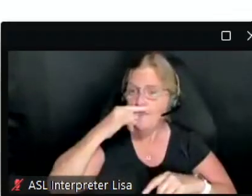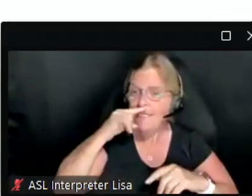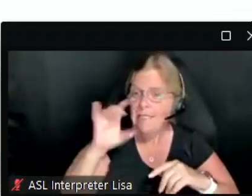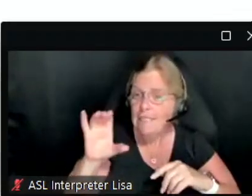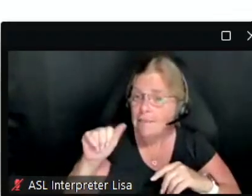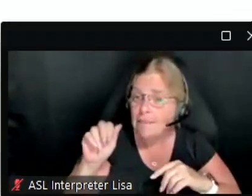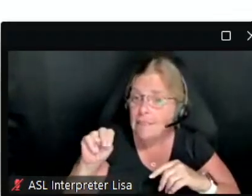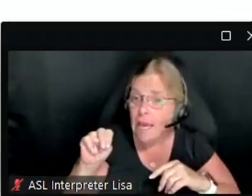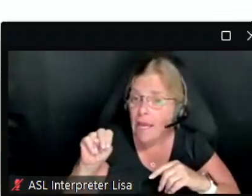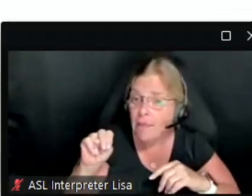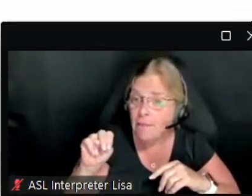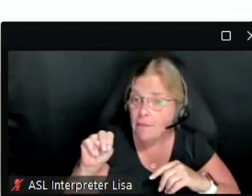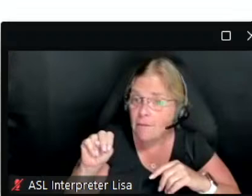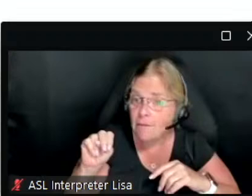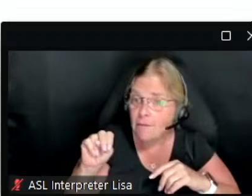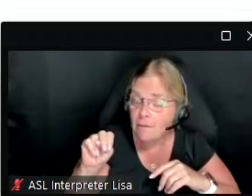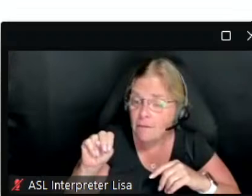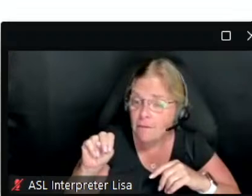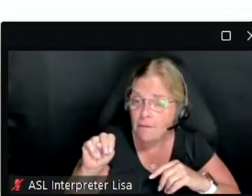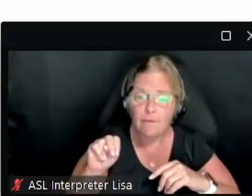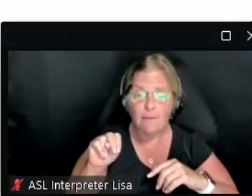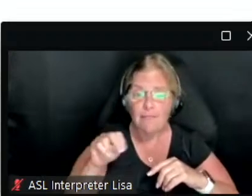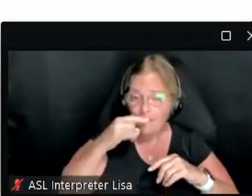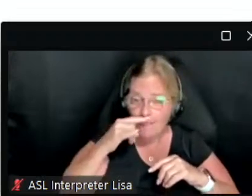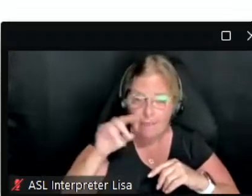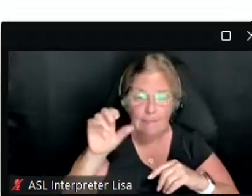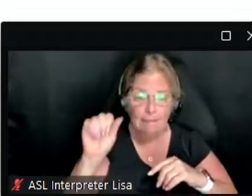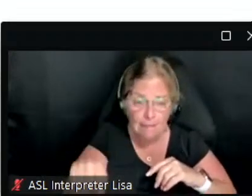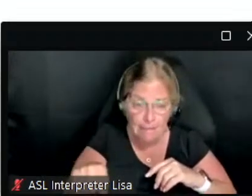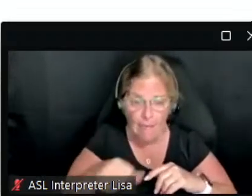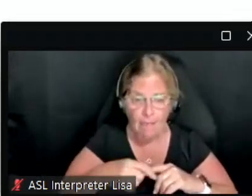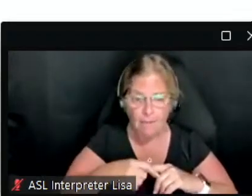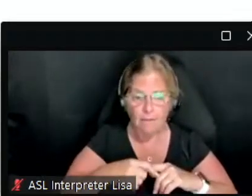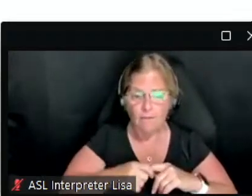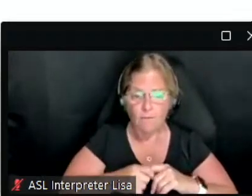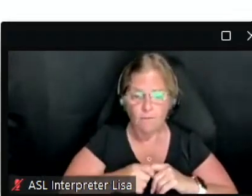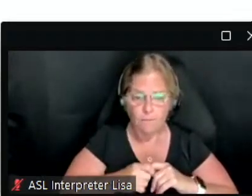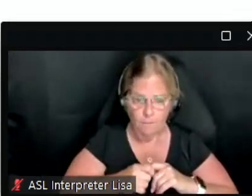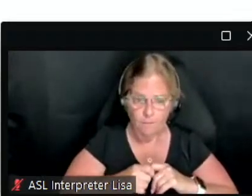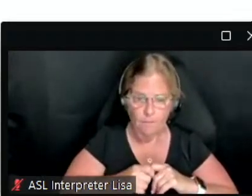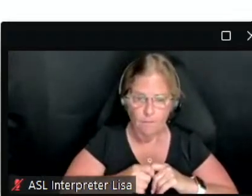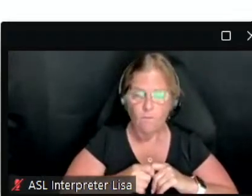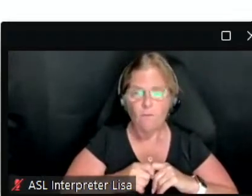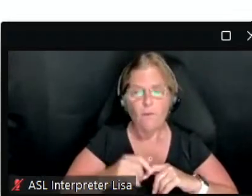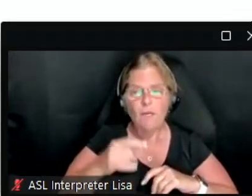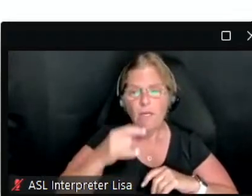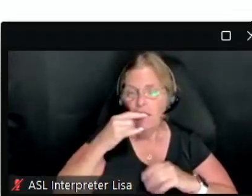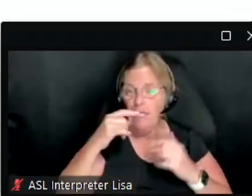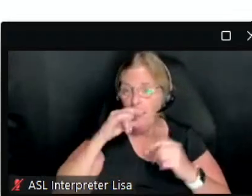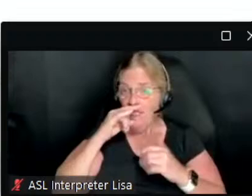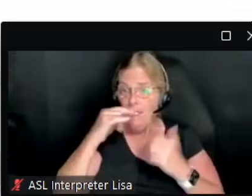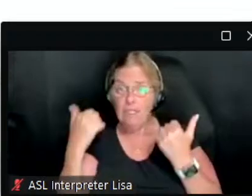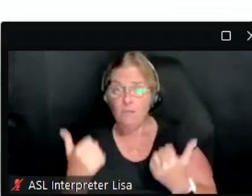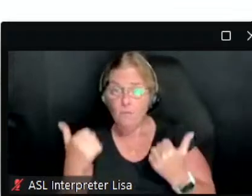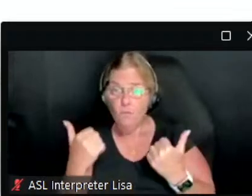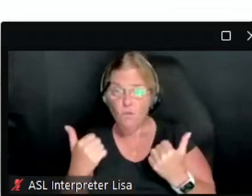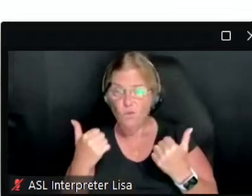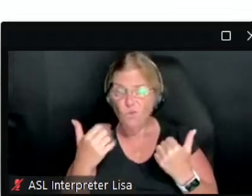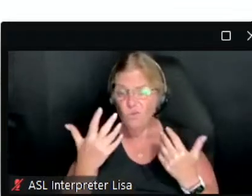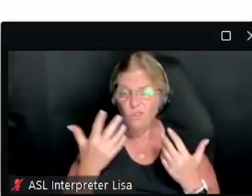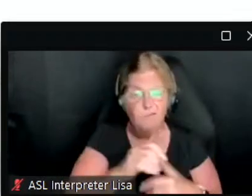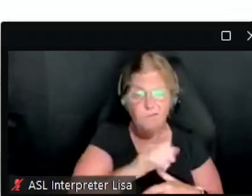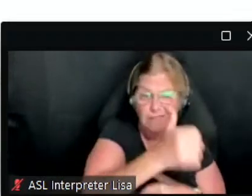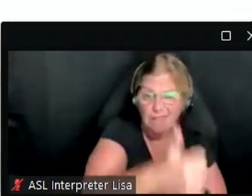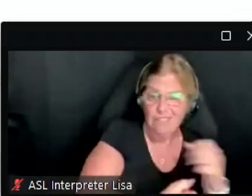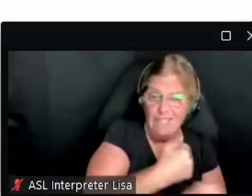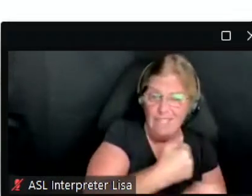learn. Leslie talked about this as well. Really, kids are very, very, very different today than they were just even 10 years ago,